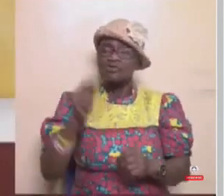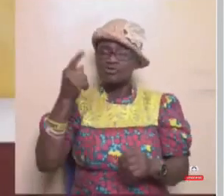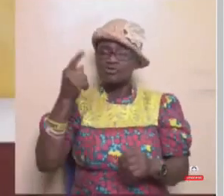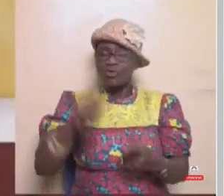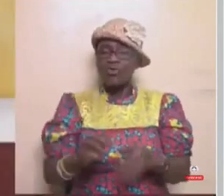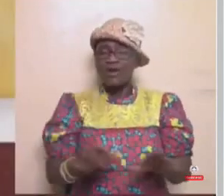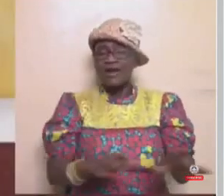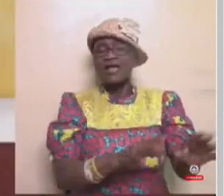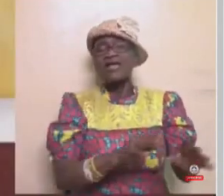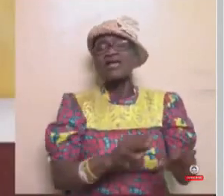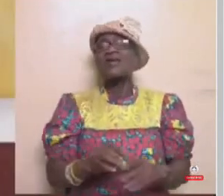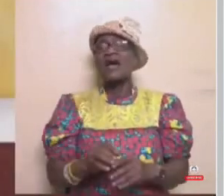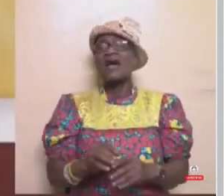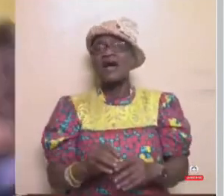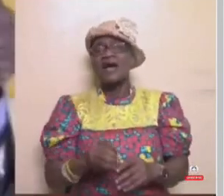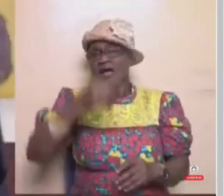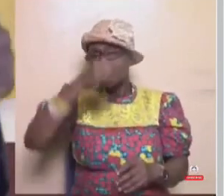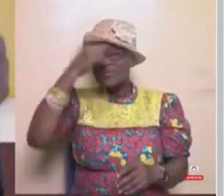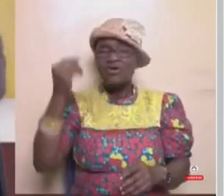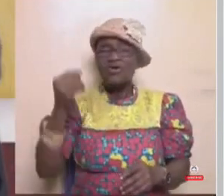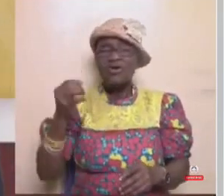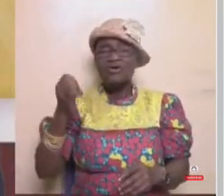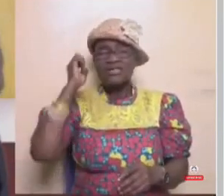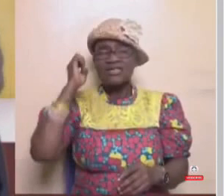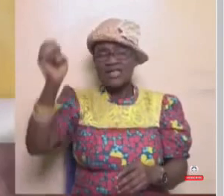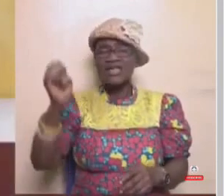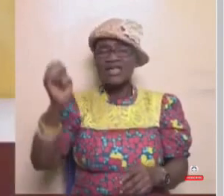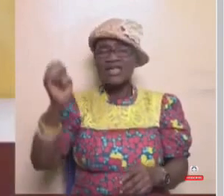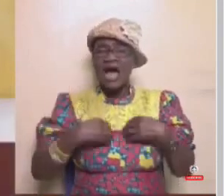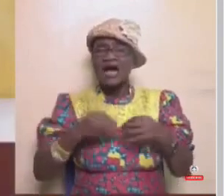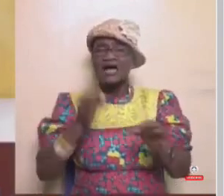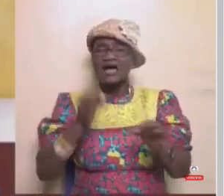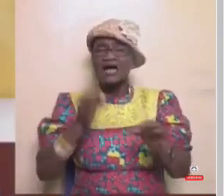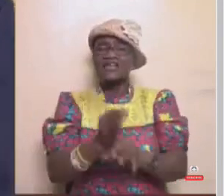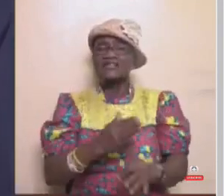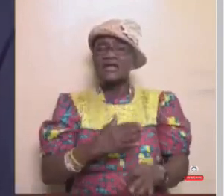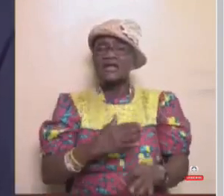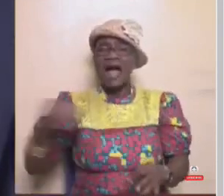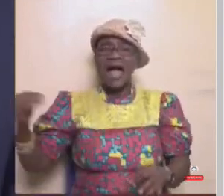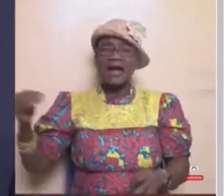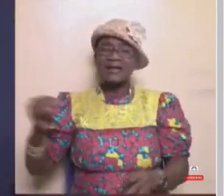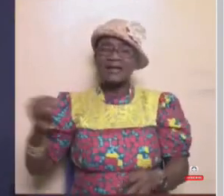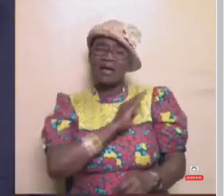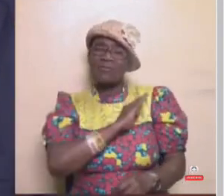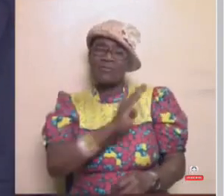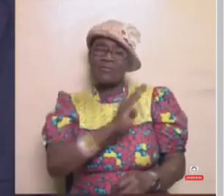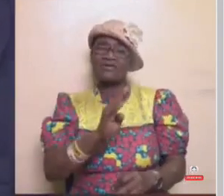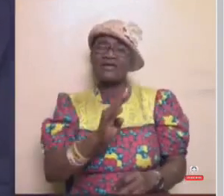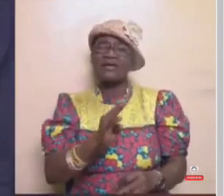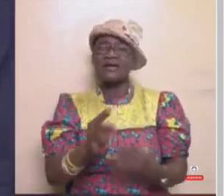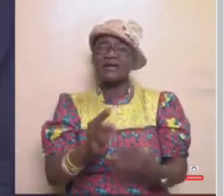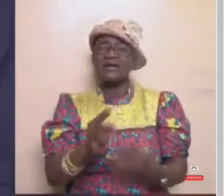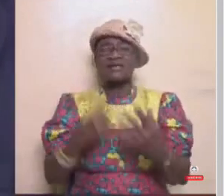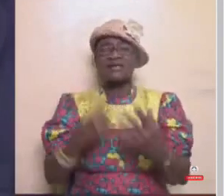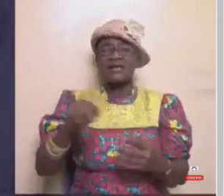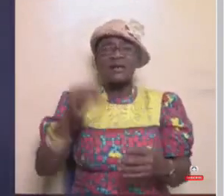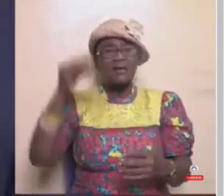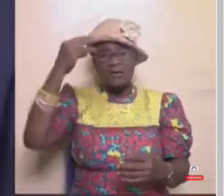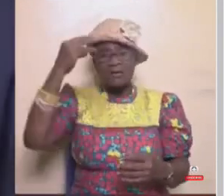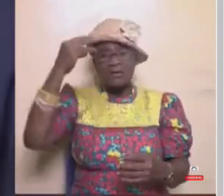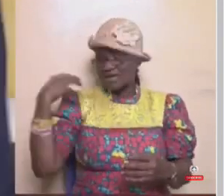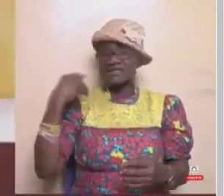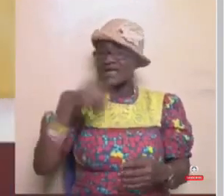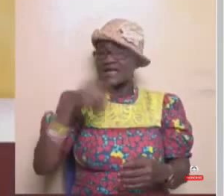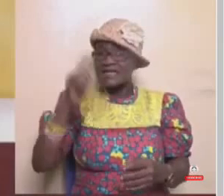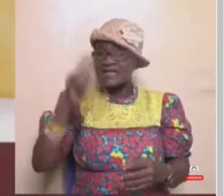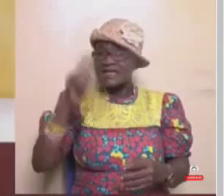come back. Because he had faith and boldness, the master said, wait here. He said, no,